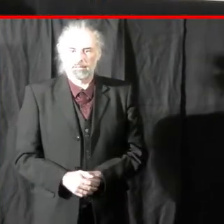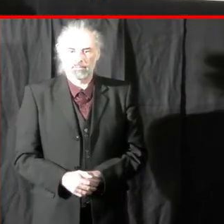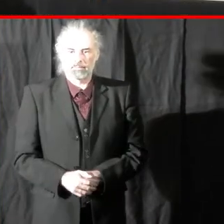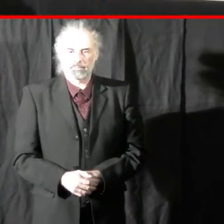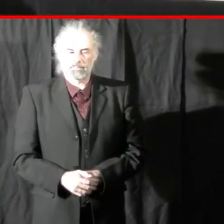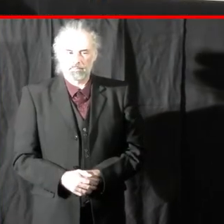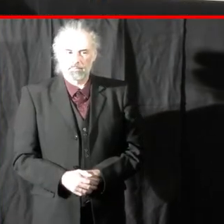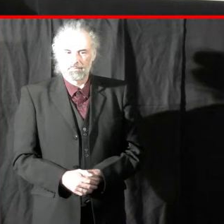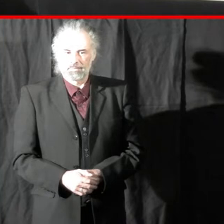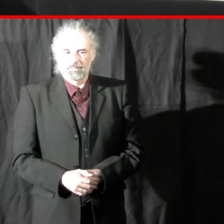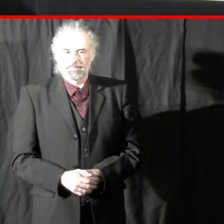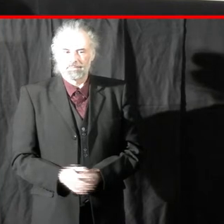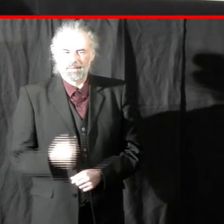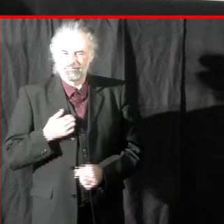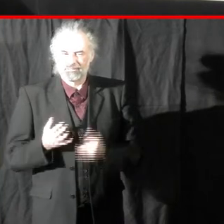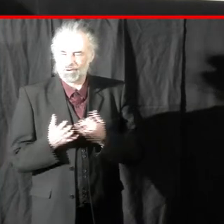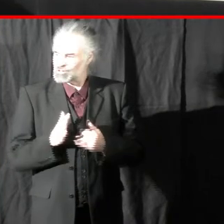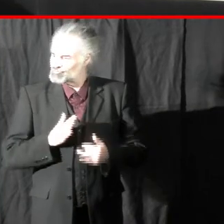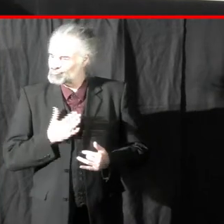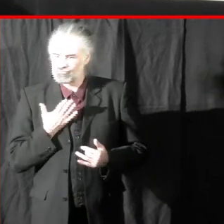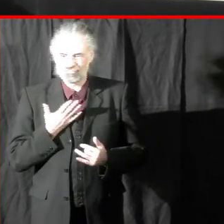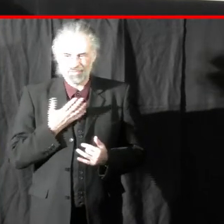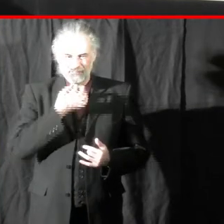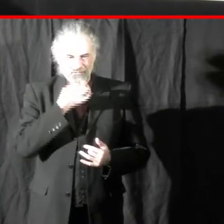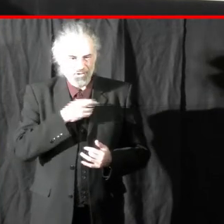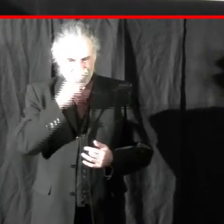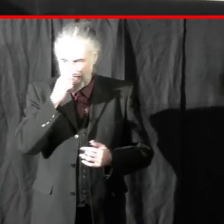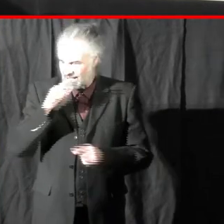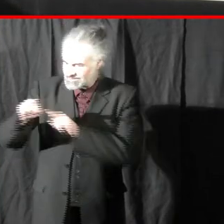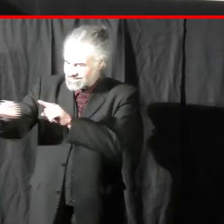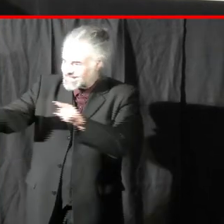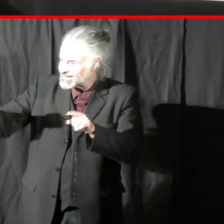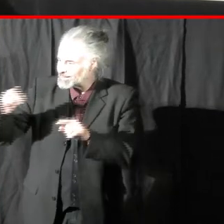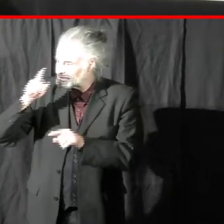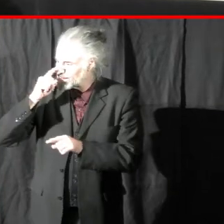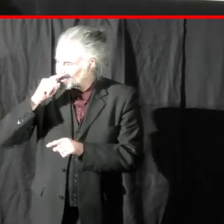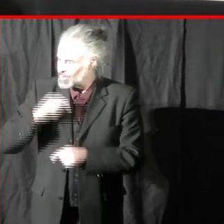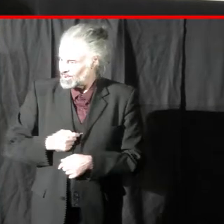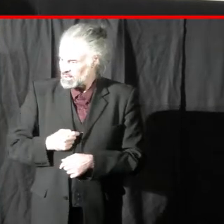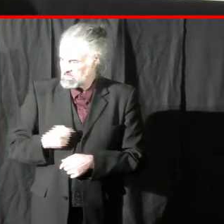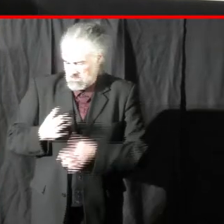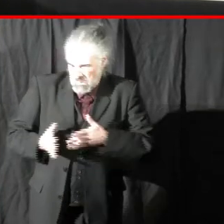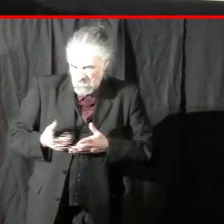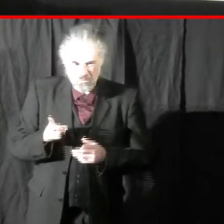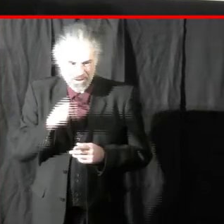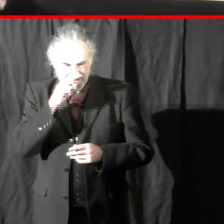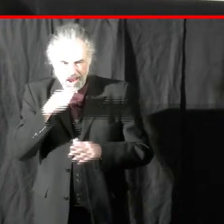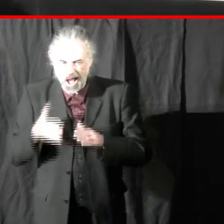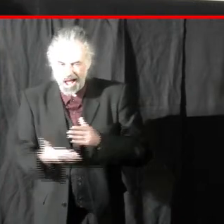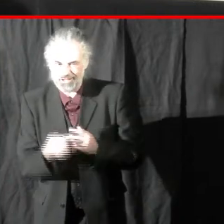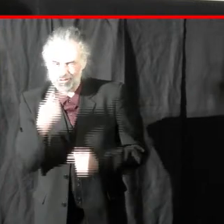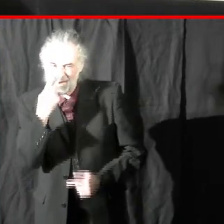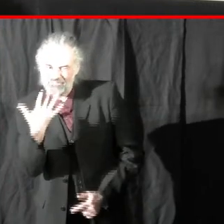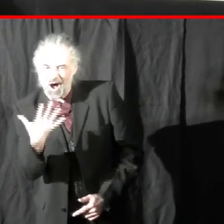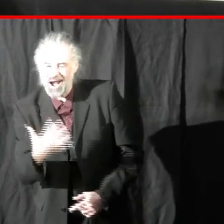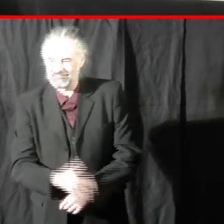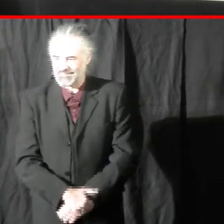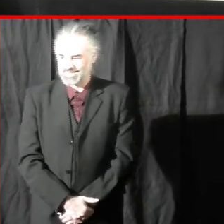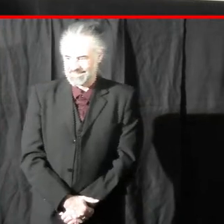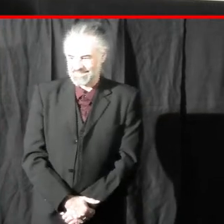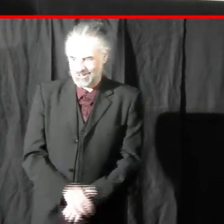and I'm actually really interested, there's quite a few young people in the room, and by young I'm going to say under 25,